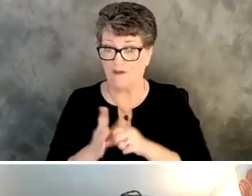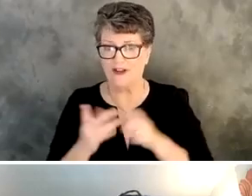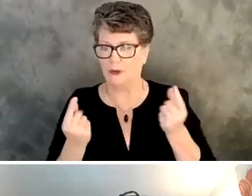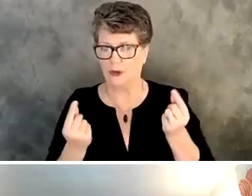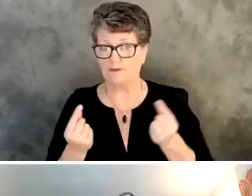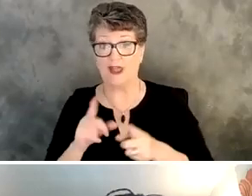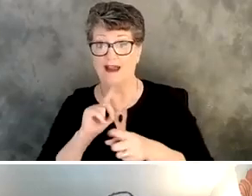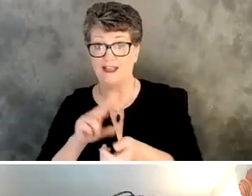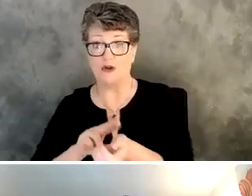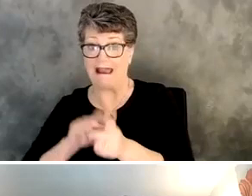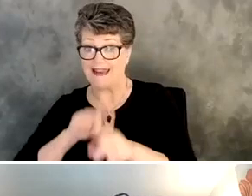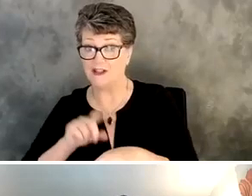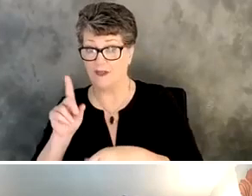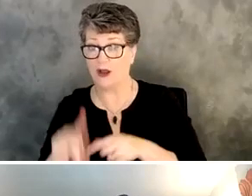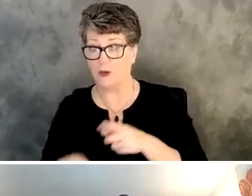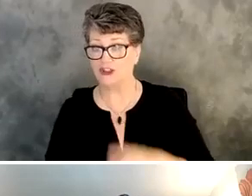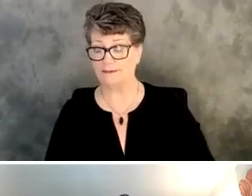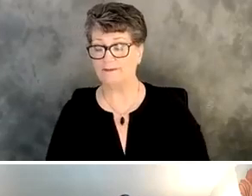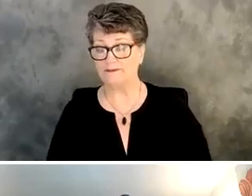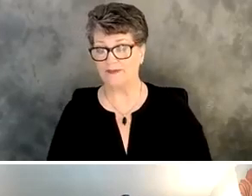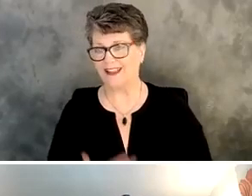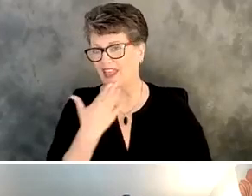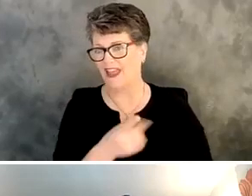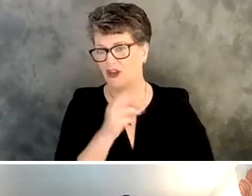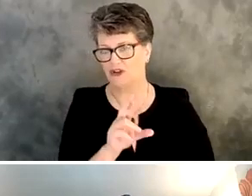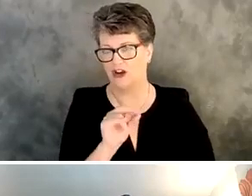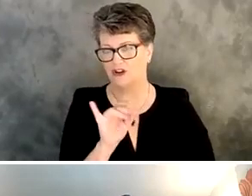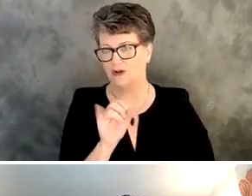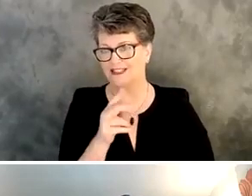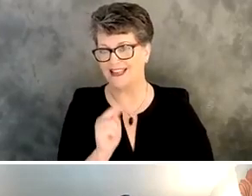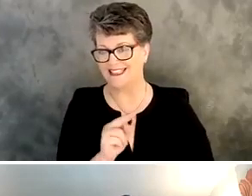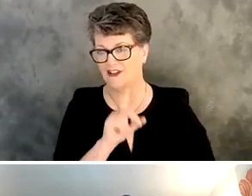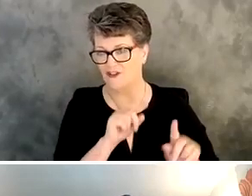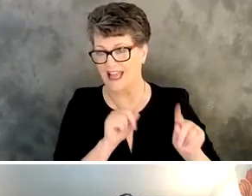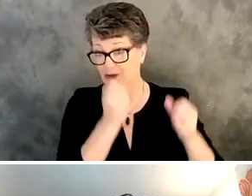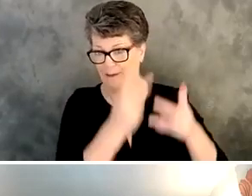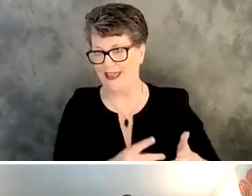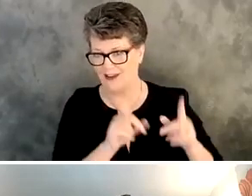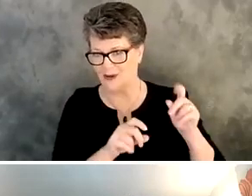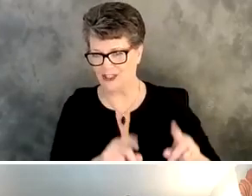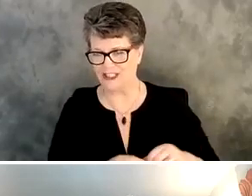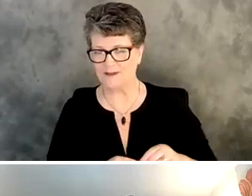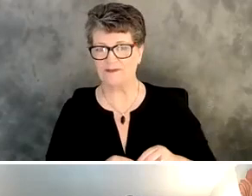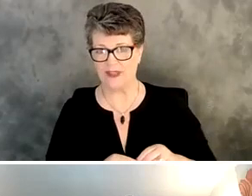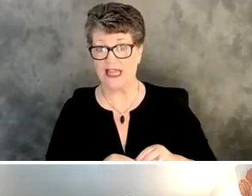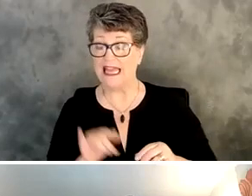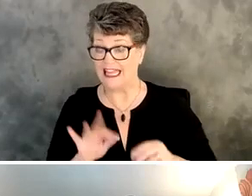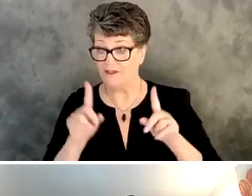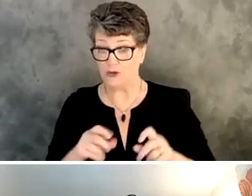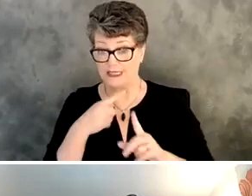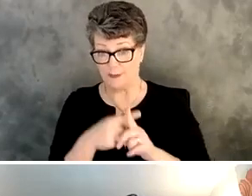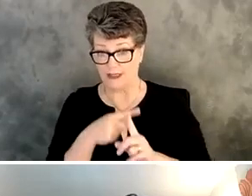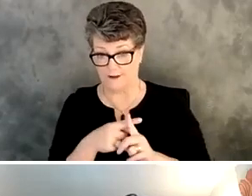can answer that question. Thank you, Dr. Rotana-san, for answering many of the questions. So if you test